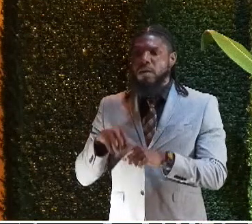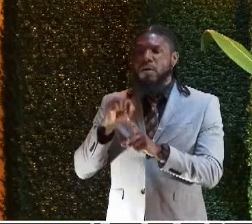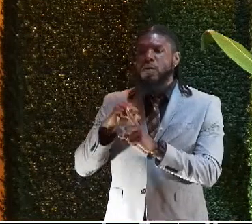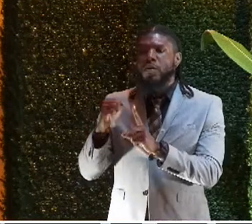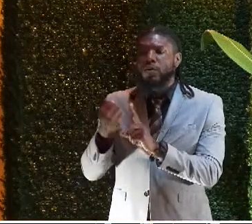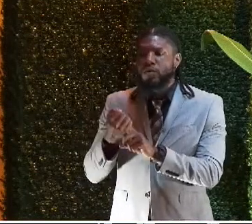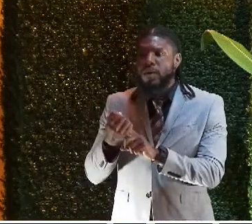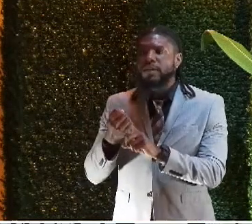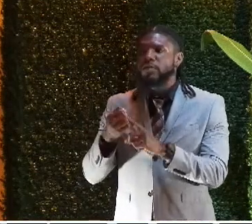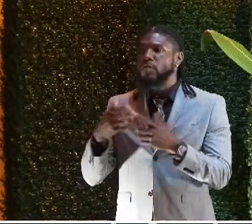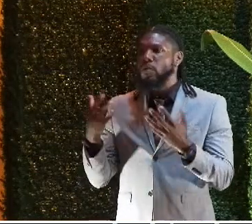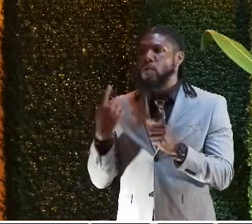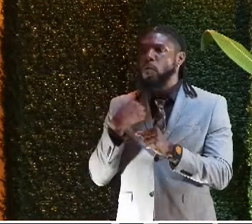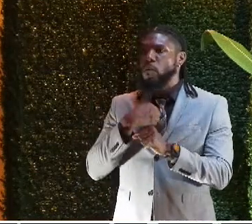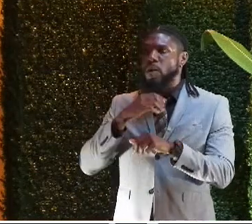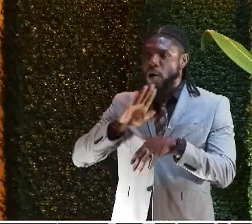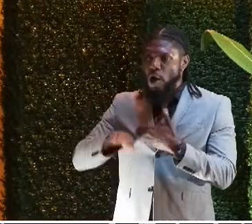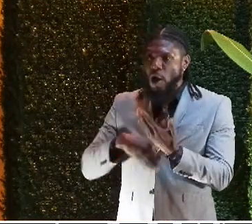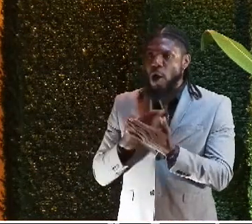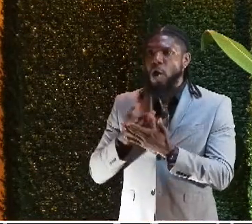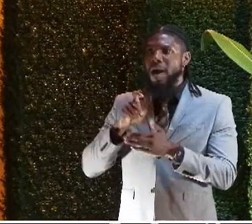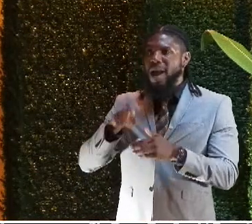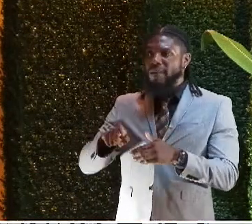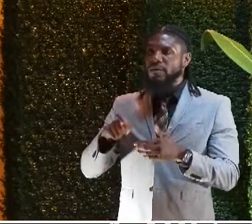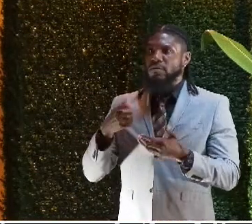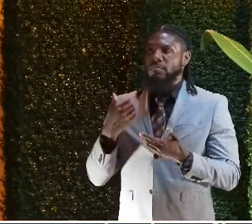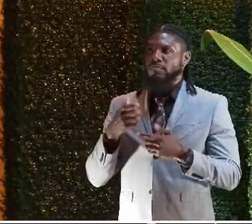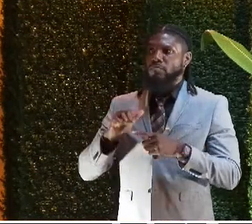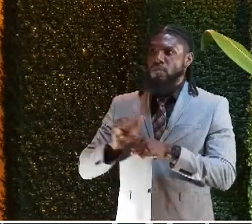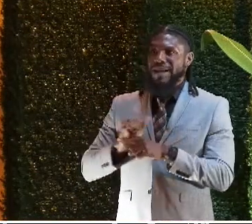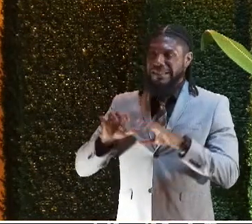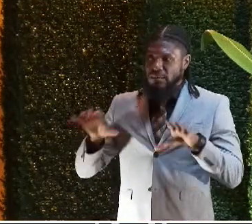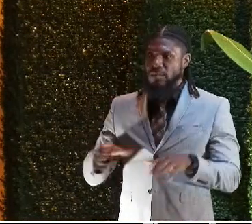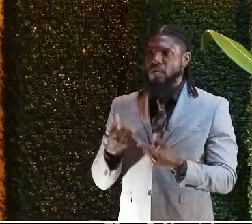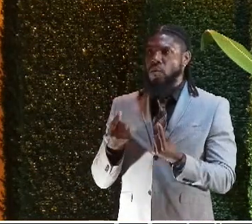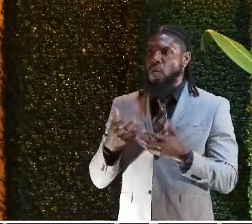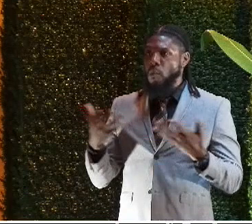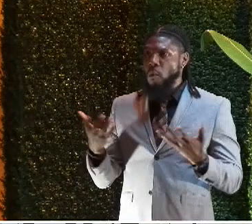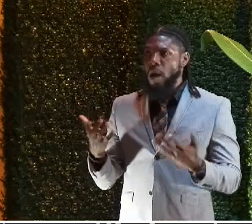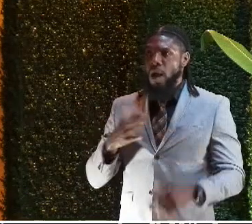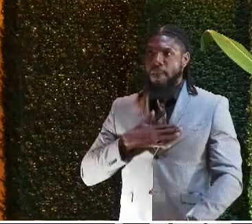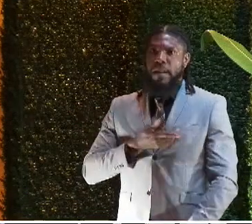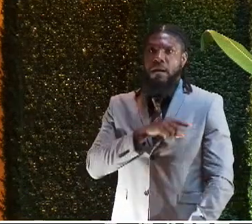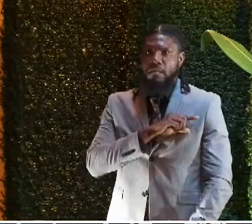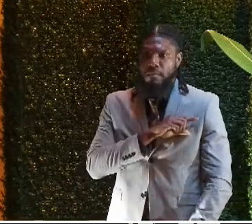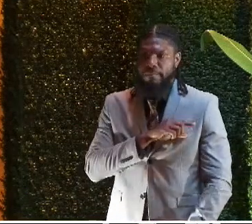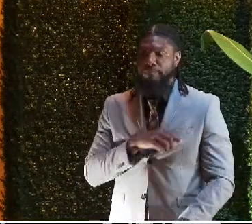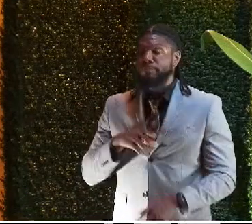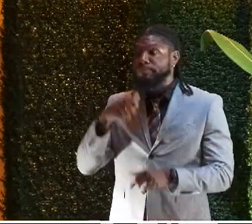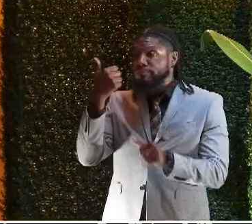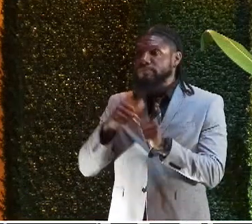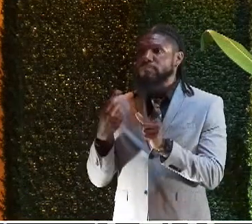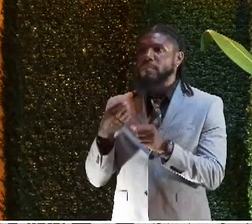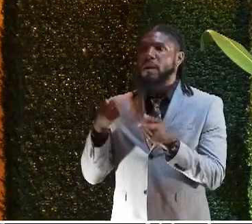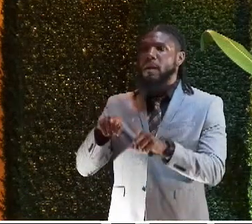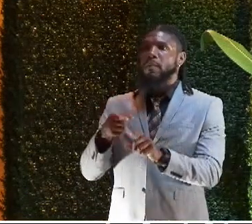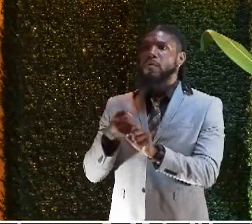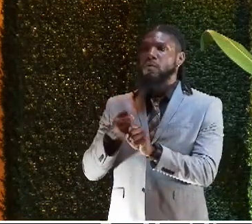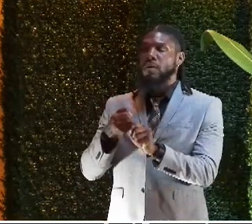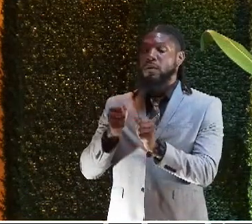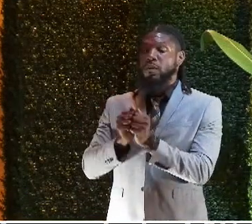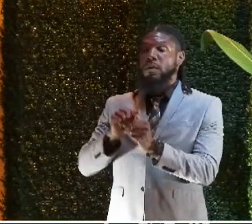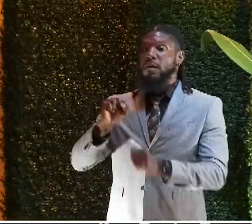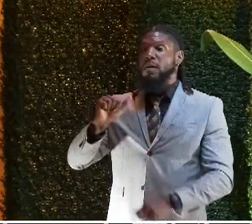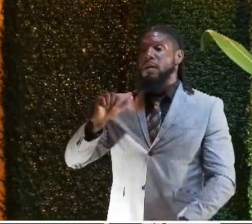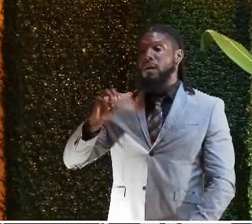to all practice indicting ourselves. That's it. Because let me tell you, a certain thing happened on the internet with Samson McCormick,